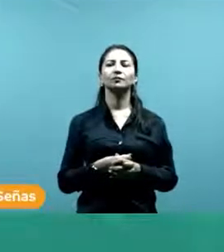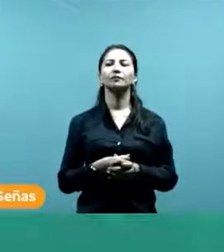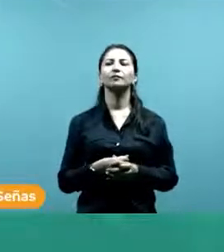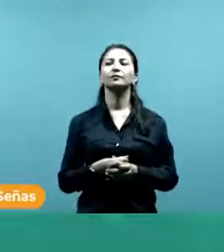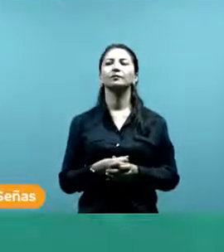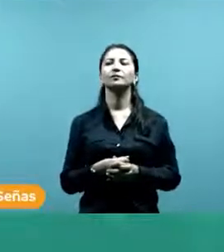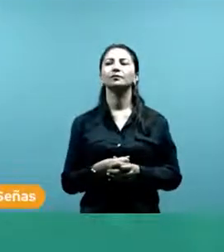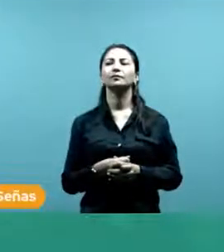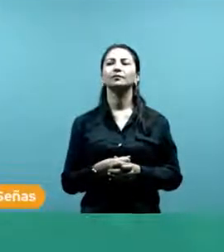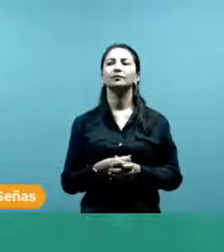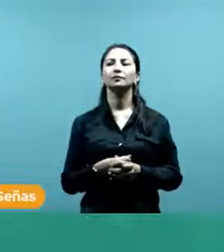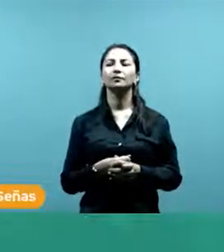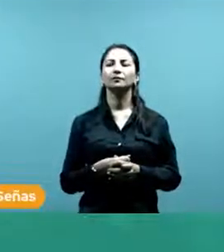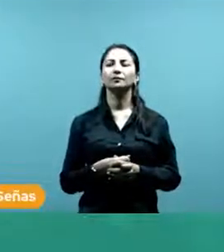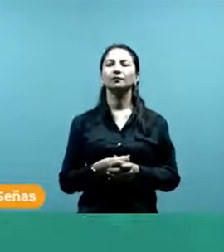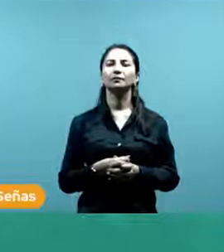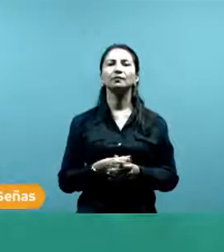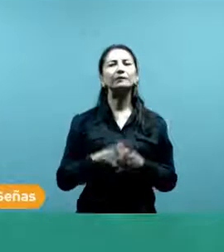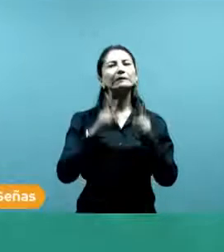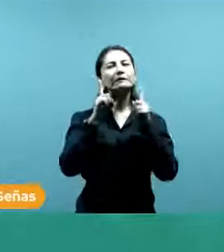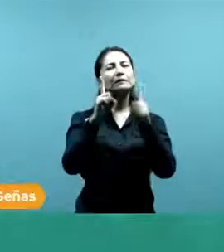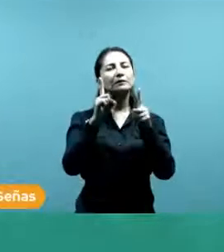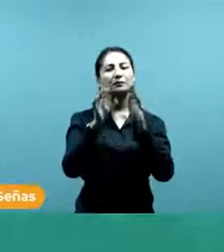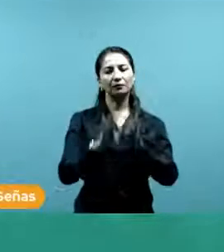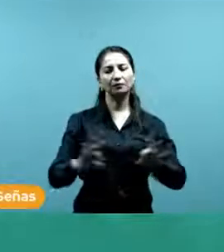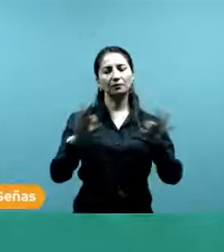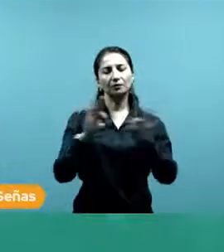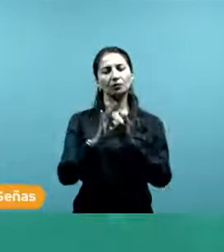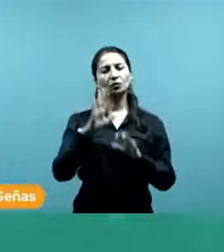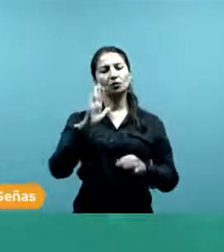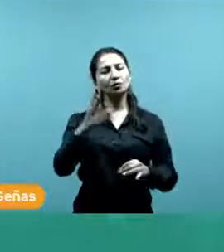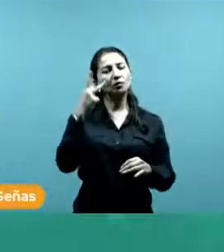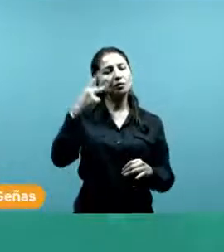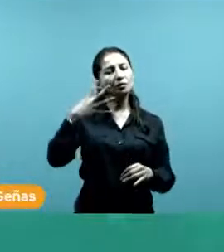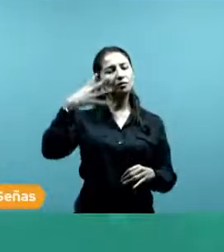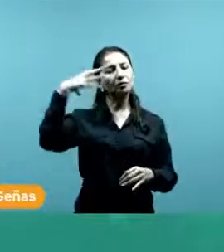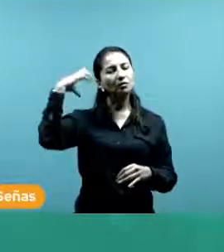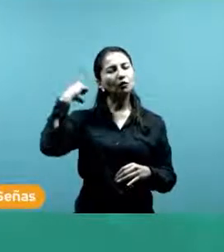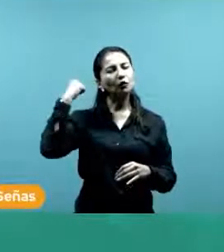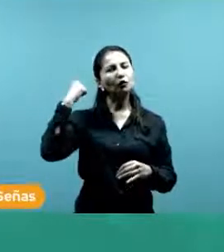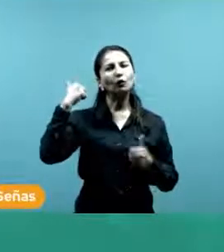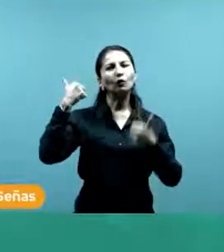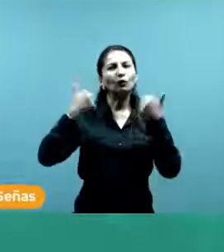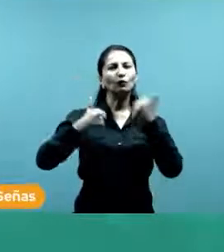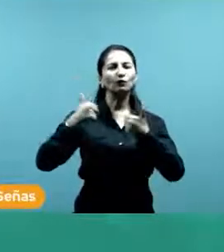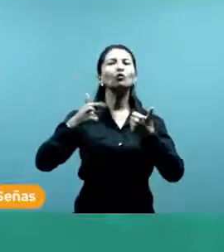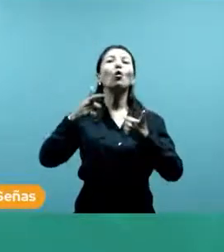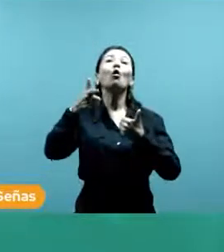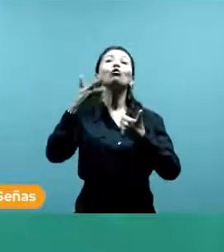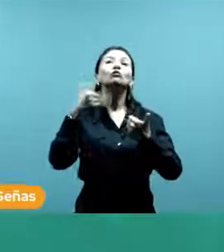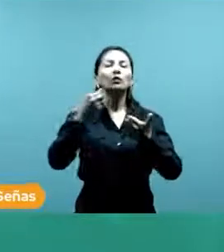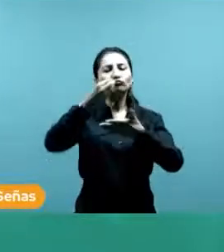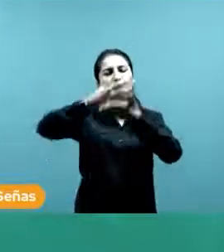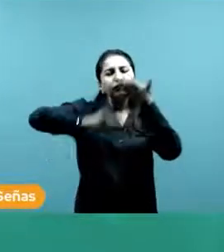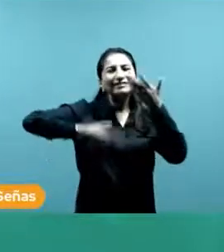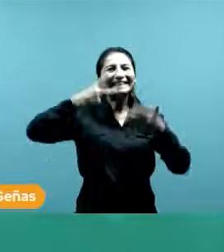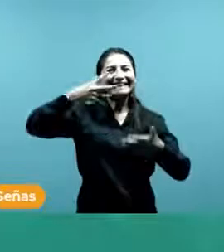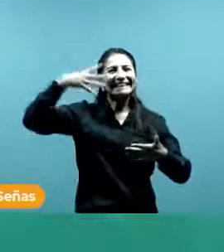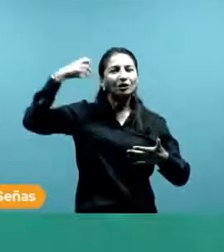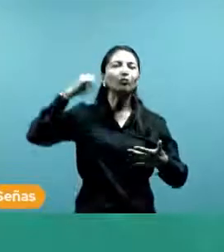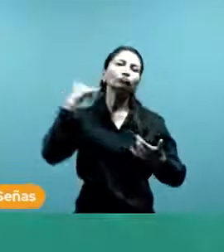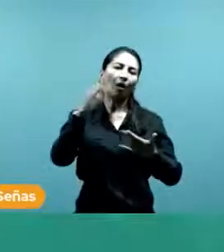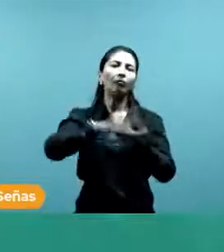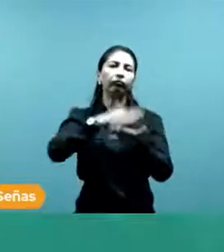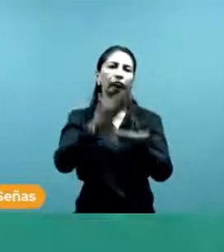la lección más importante sobre la historia de Auschwitz ha sido ya traducida al español. And you can